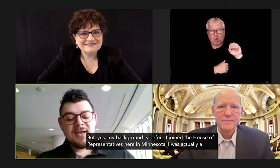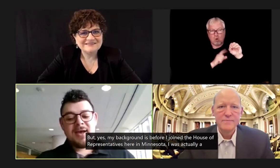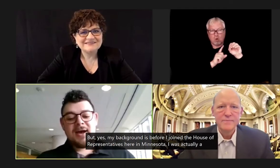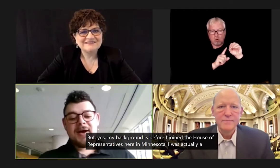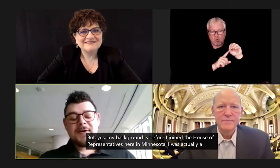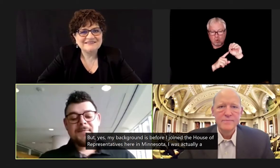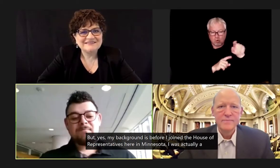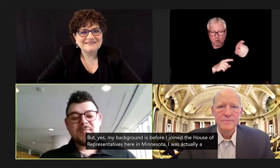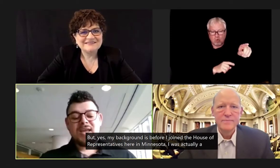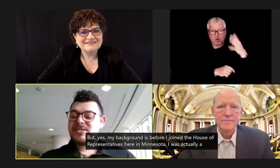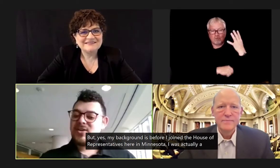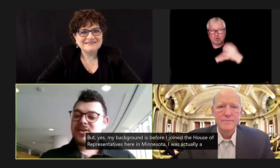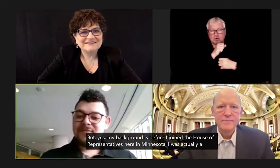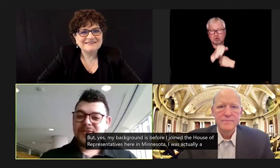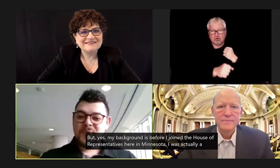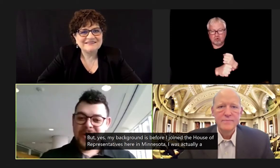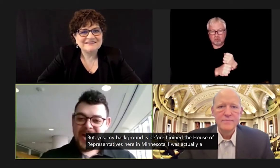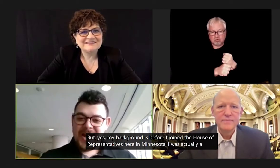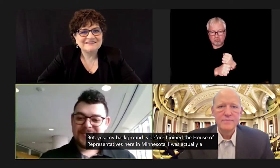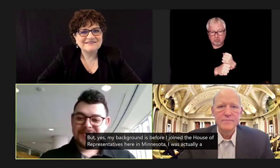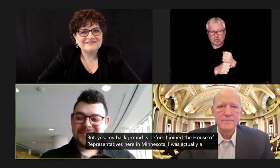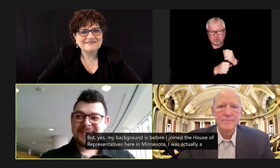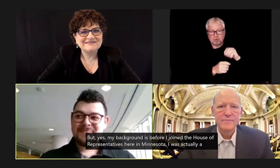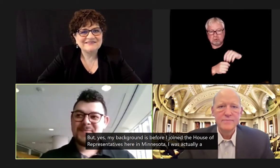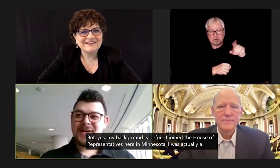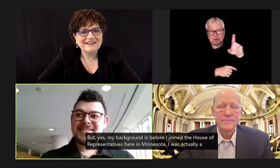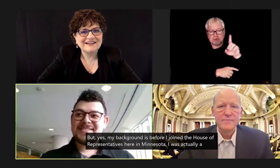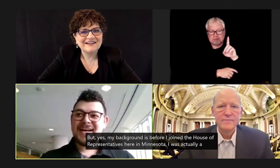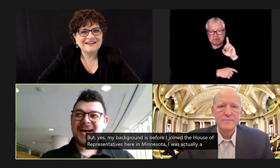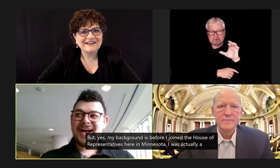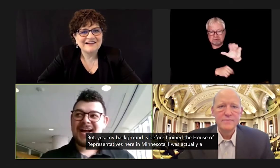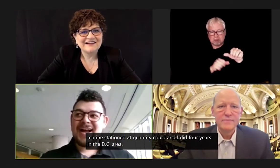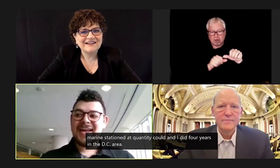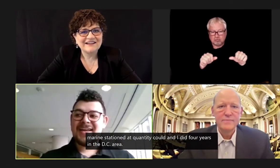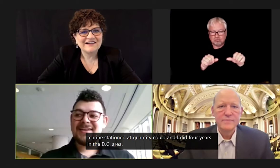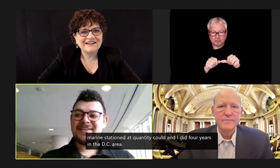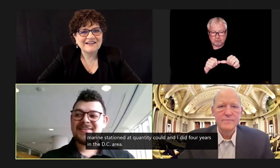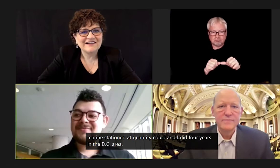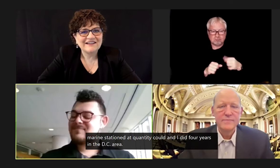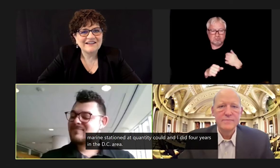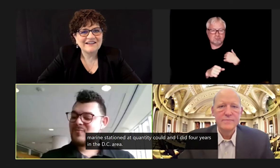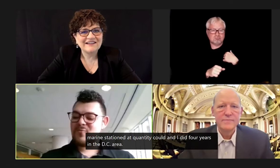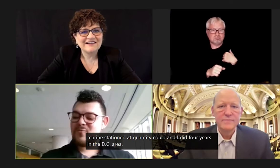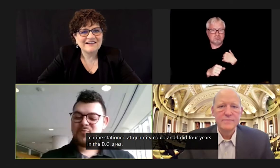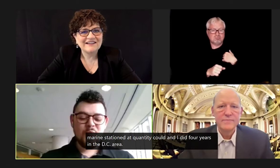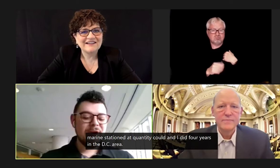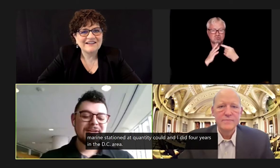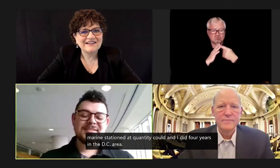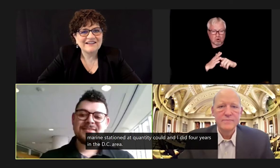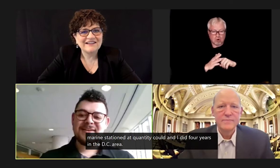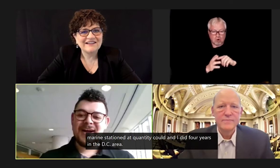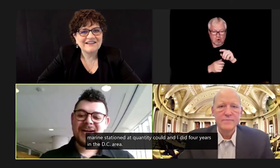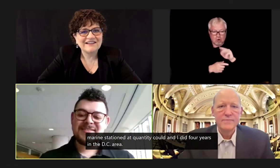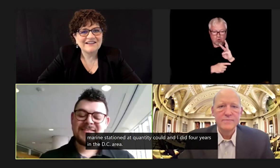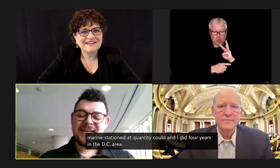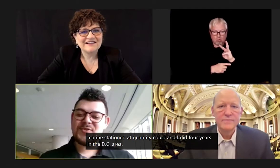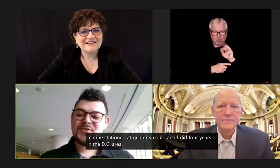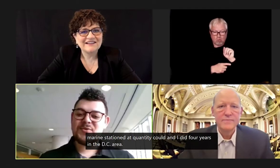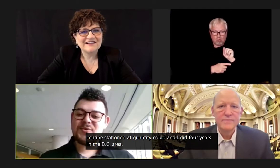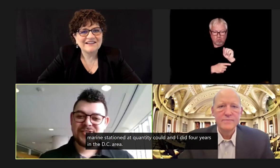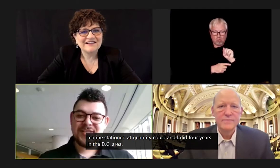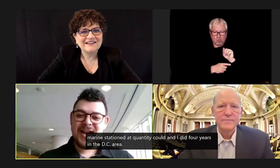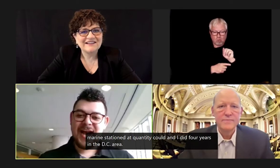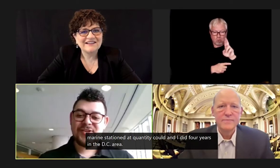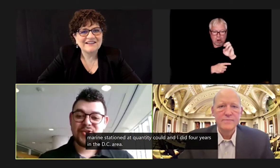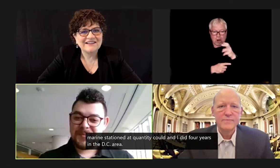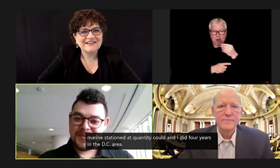area. I started off in the warehouse, but I worked to get to a